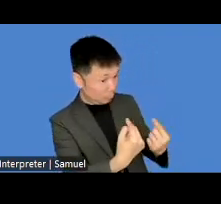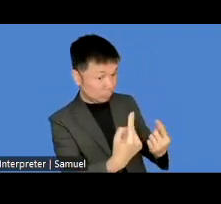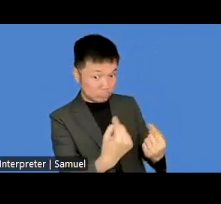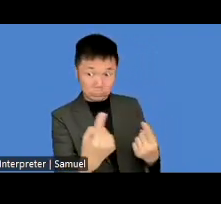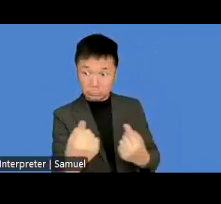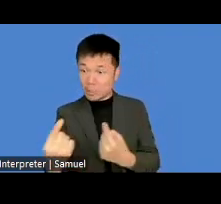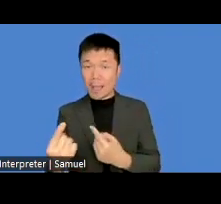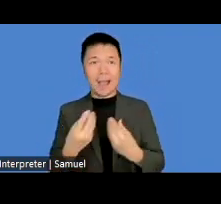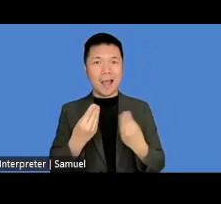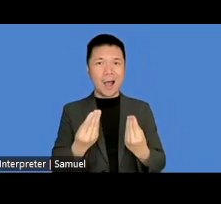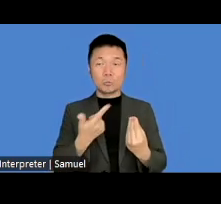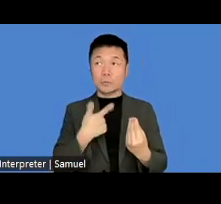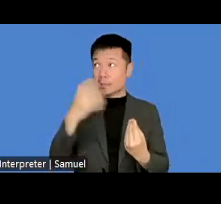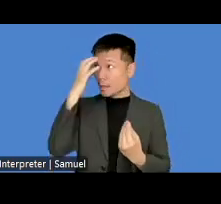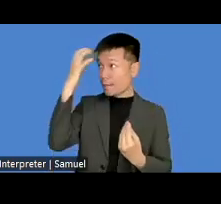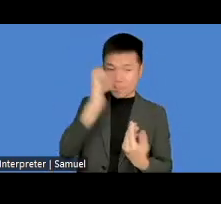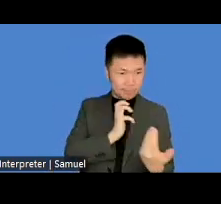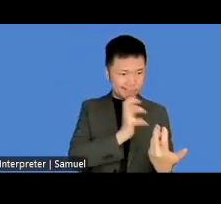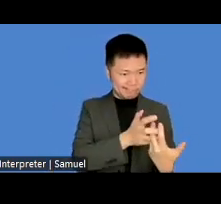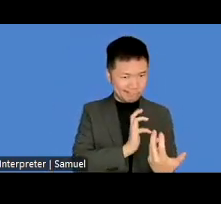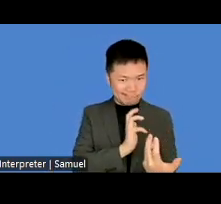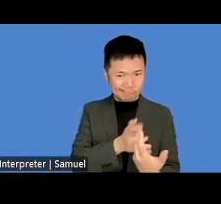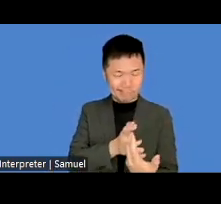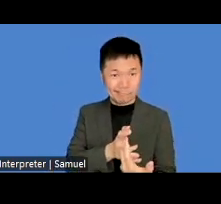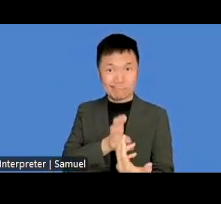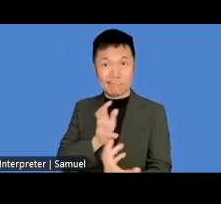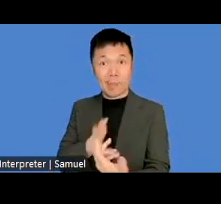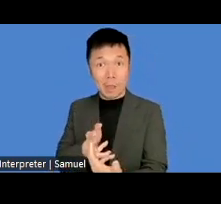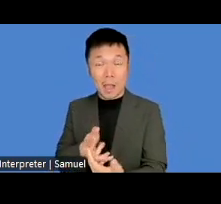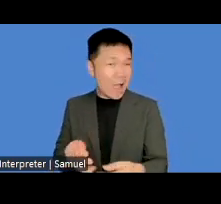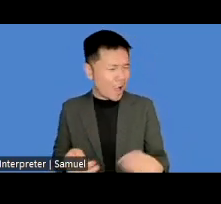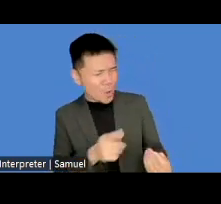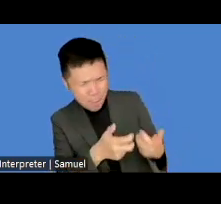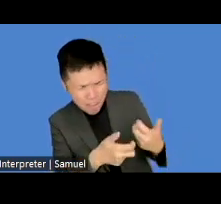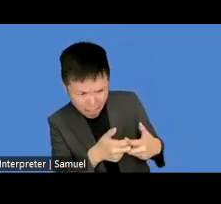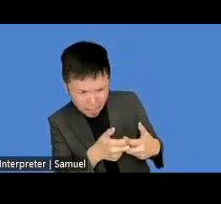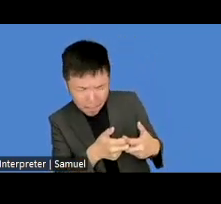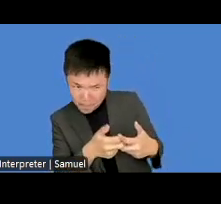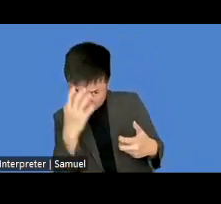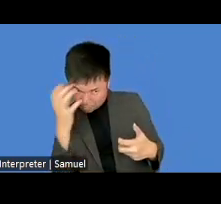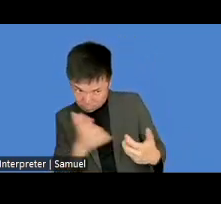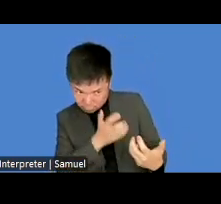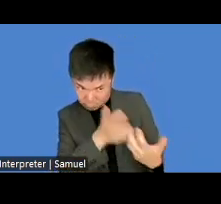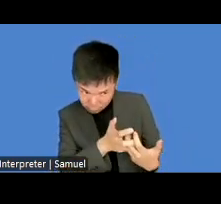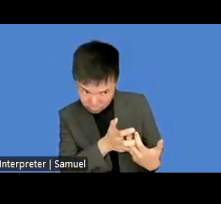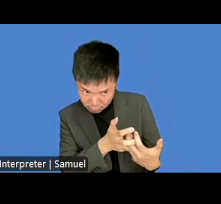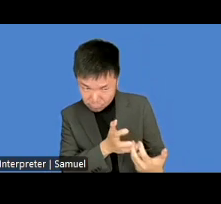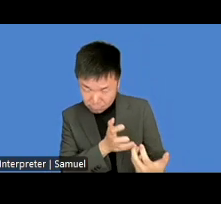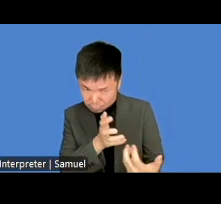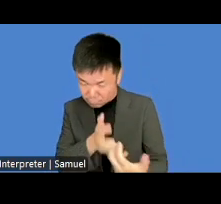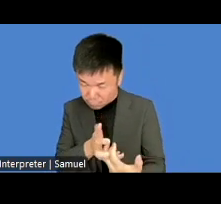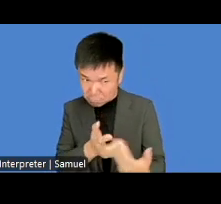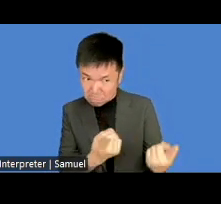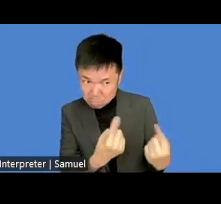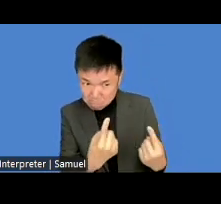what measures have been taken to address the challenges that they're facing. And this has